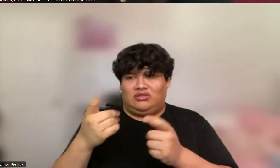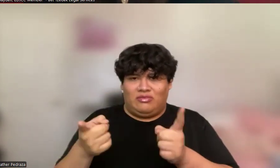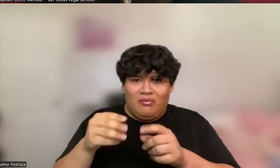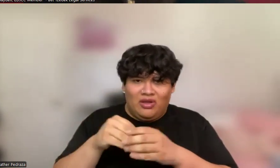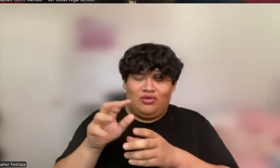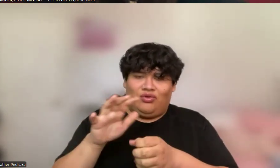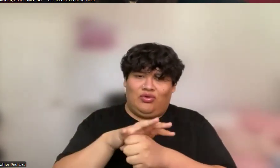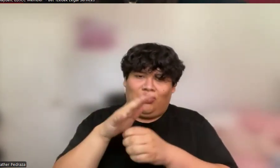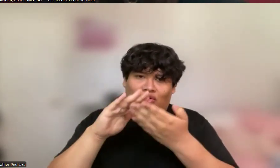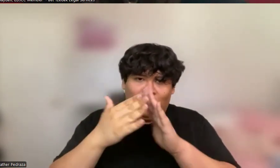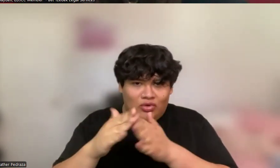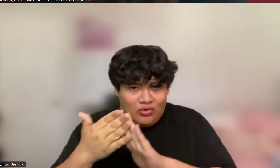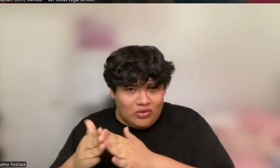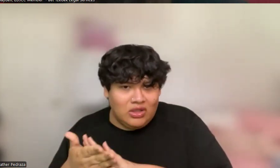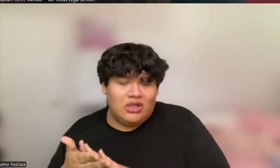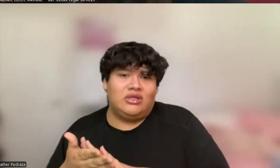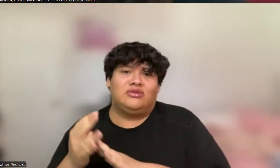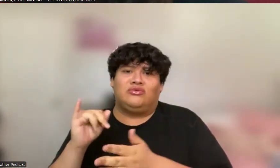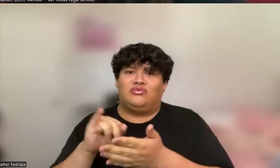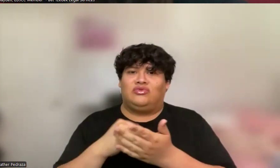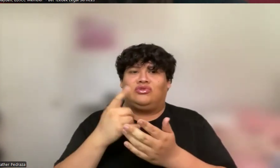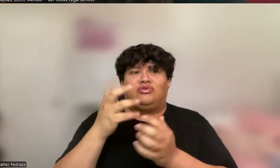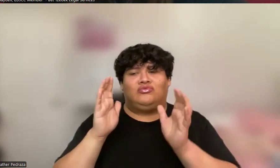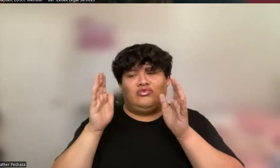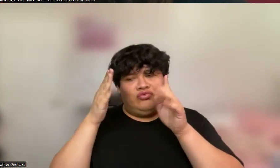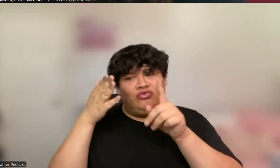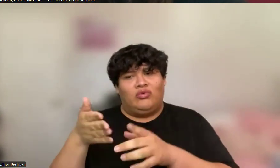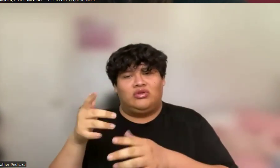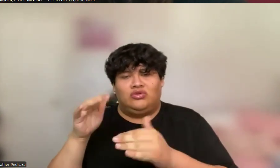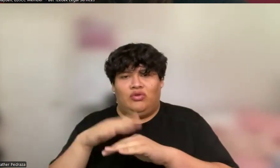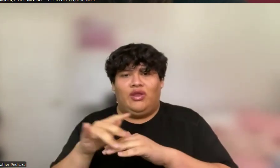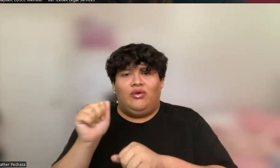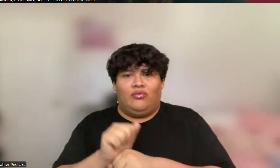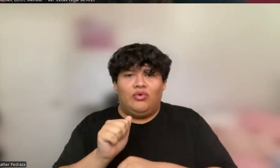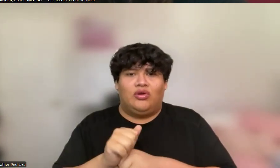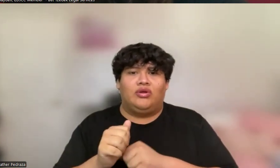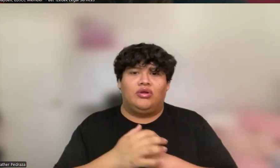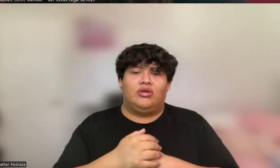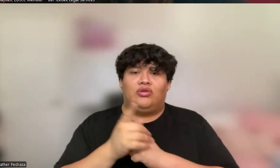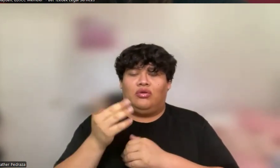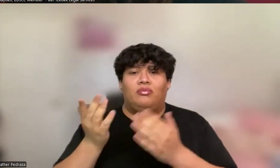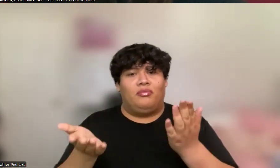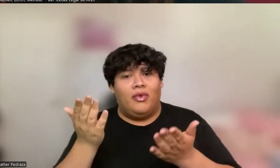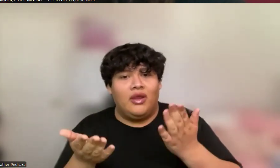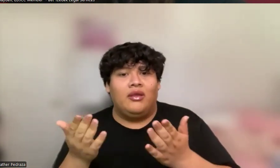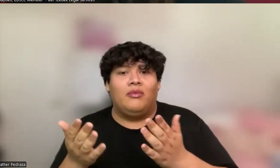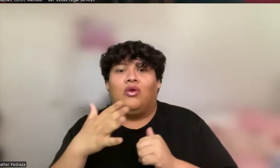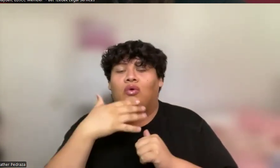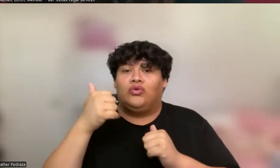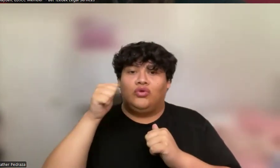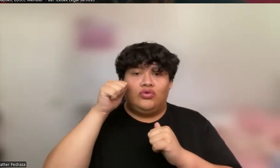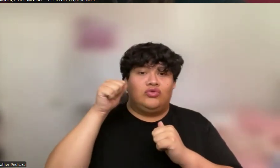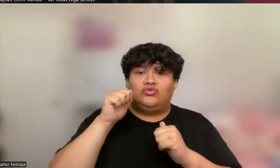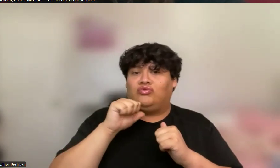communities. So just grounding all of our work in that and understanding that there may be older adults who are